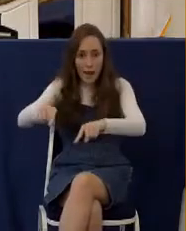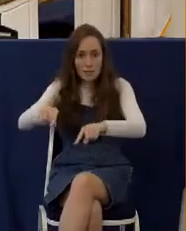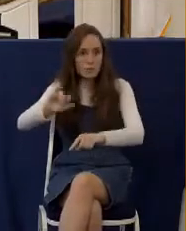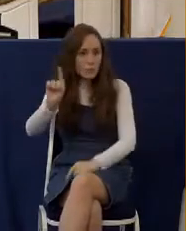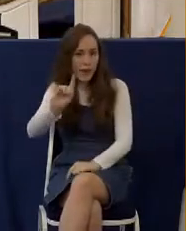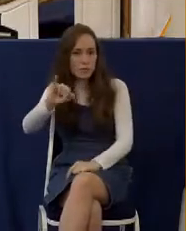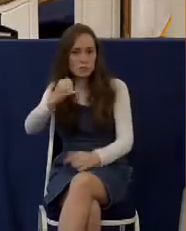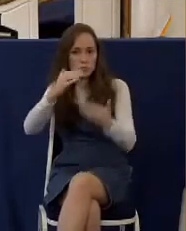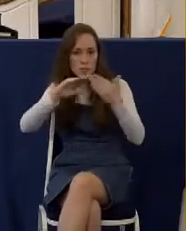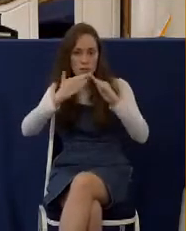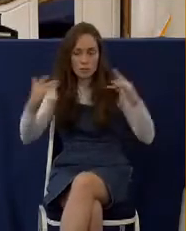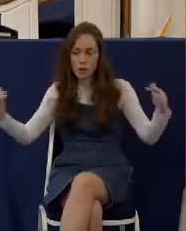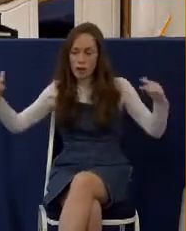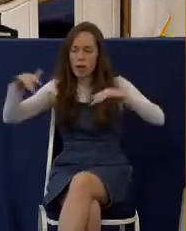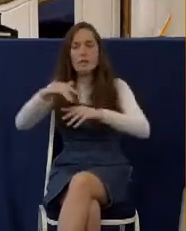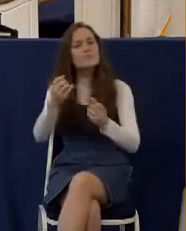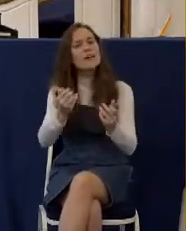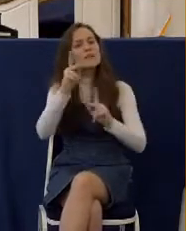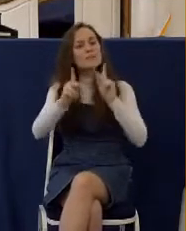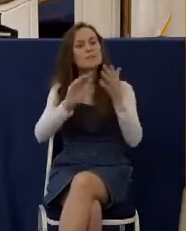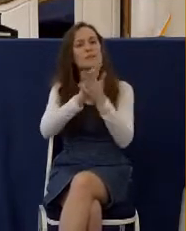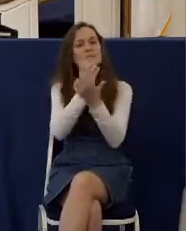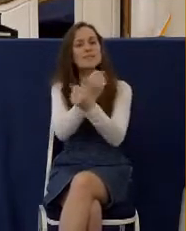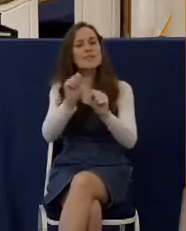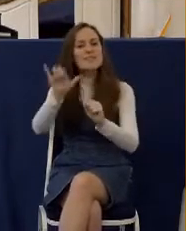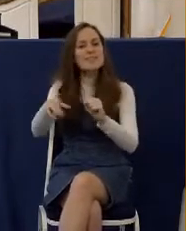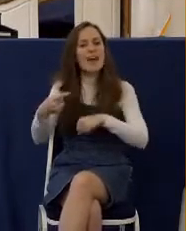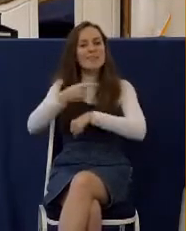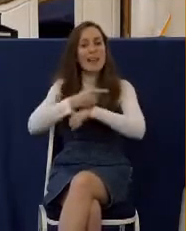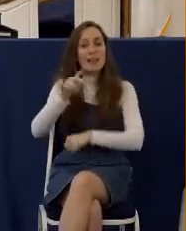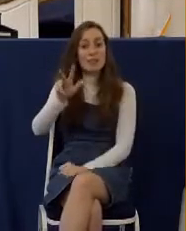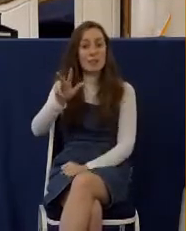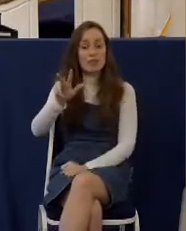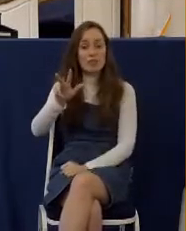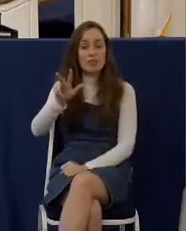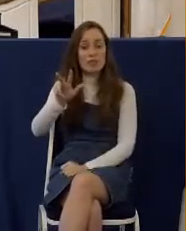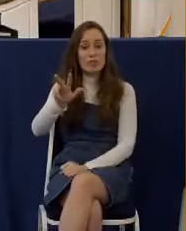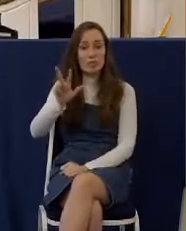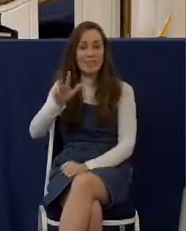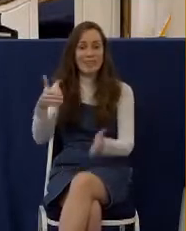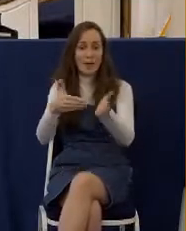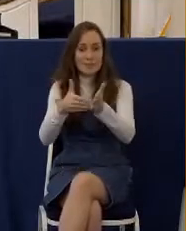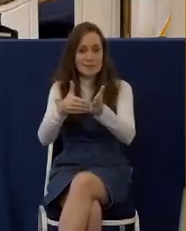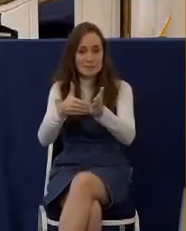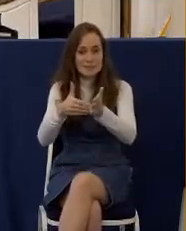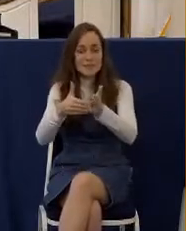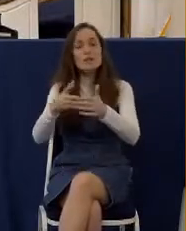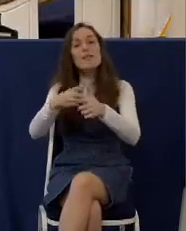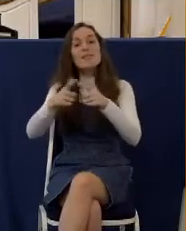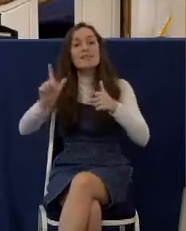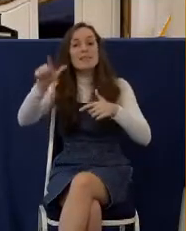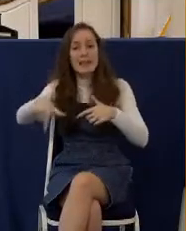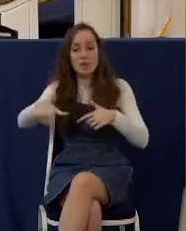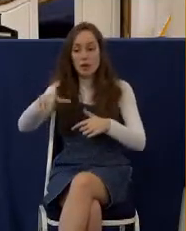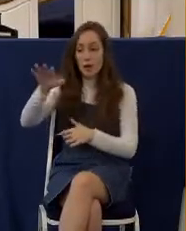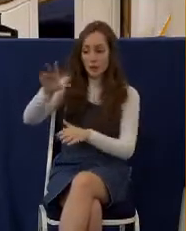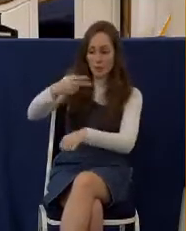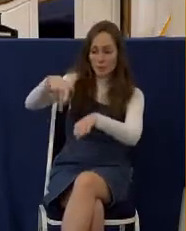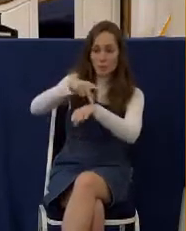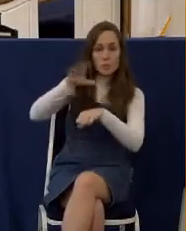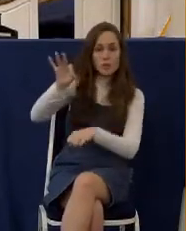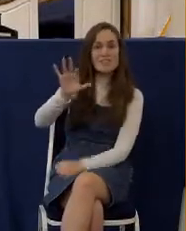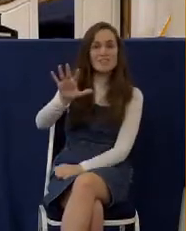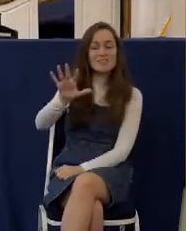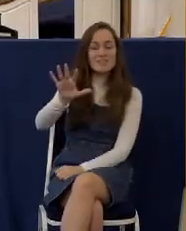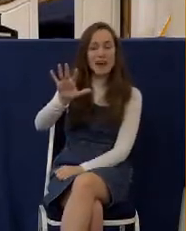of Pentecost, how many got saved? 3,000, right? And then later on, Peter preached, and 5,000 more got saved. These